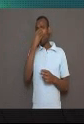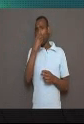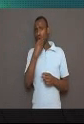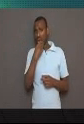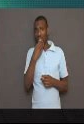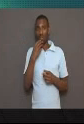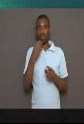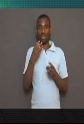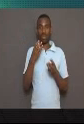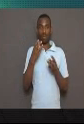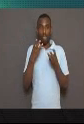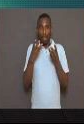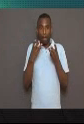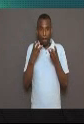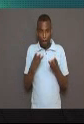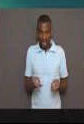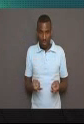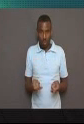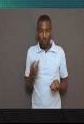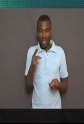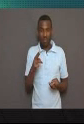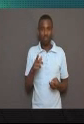as warm water or land.